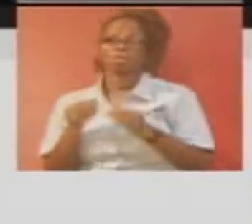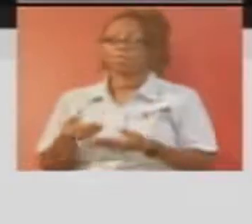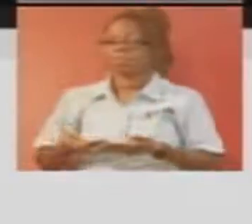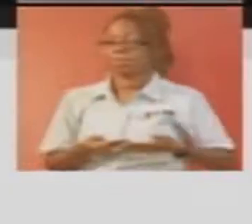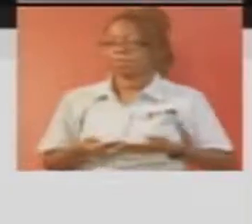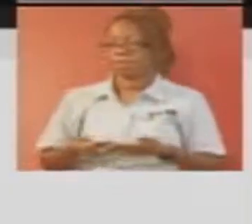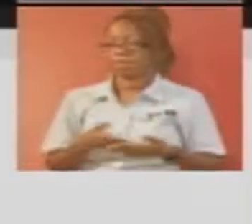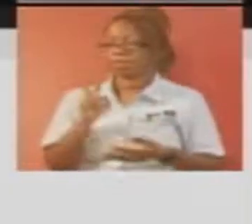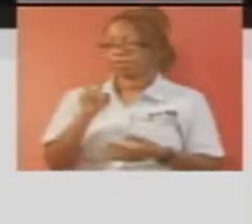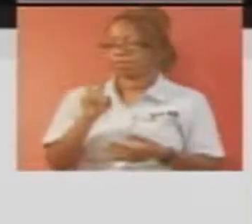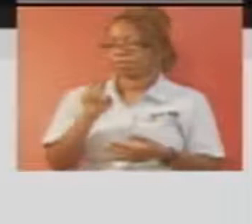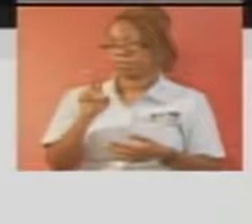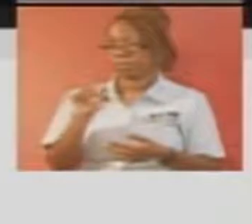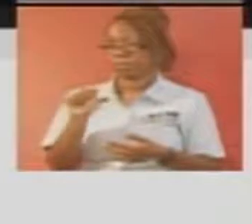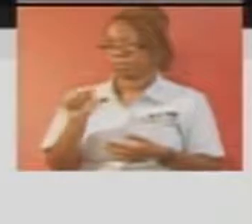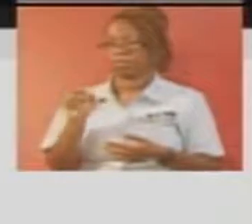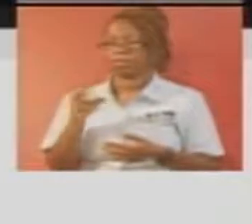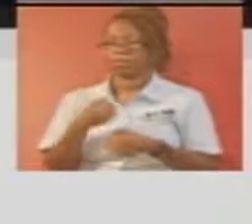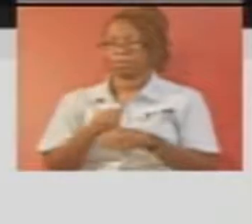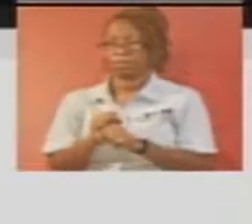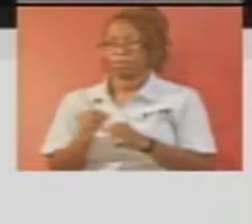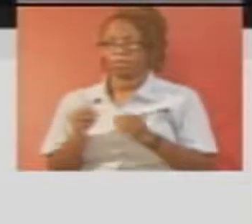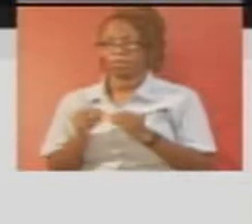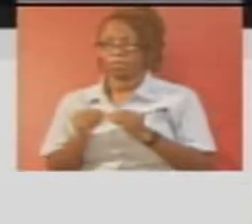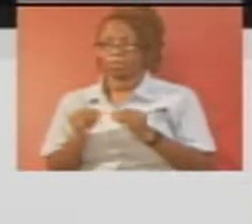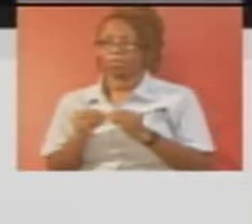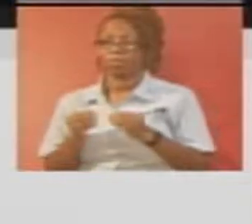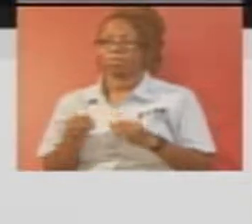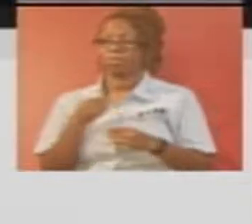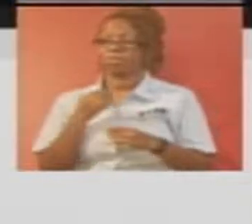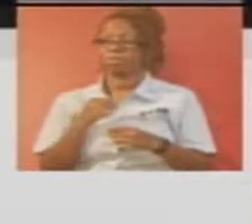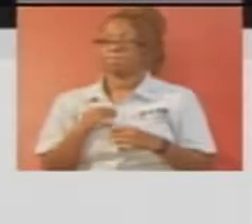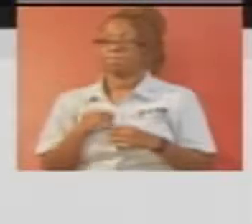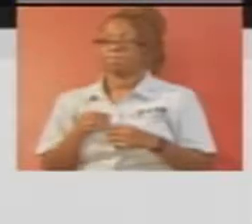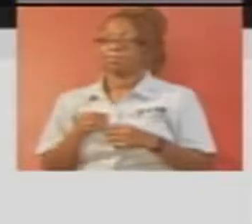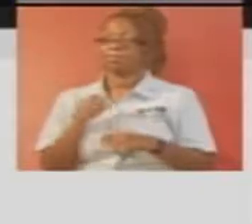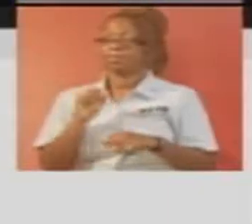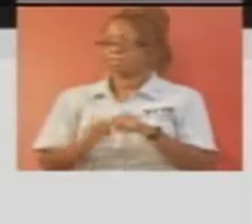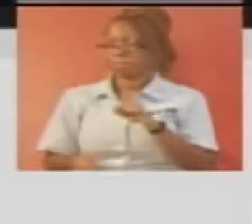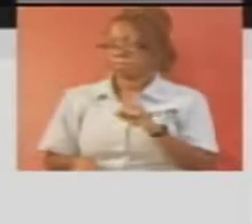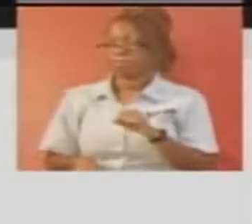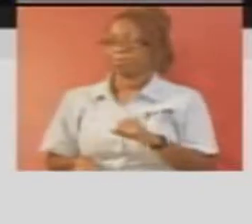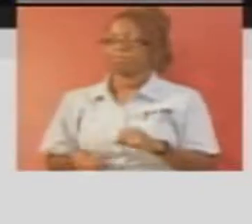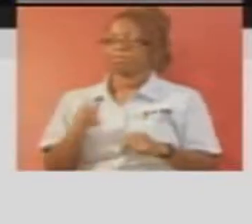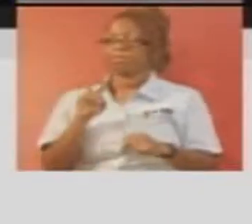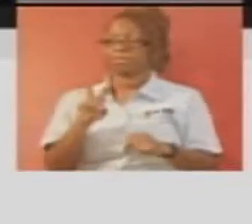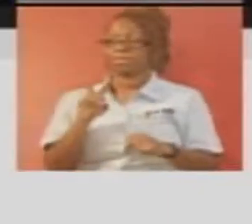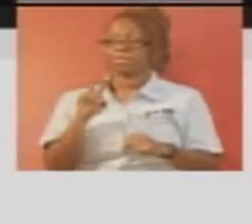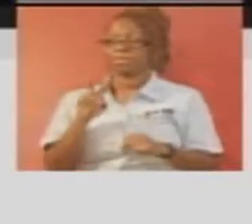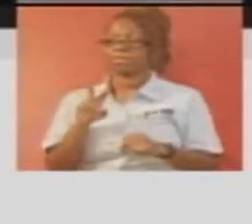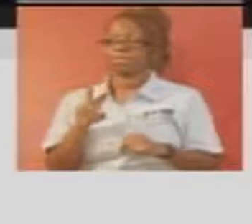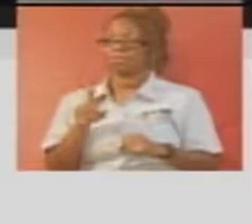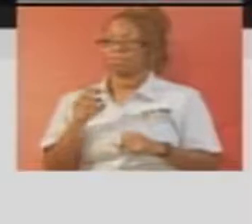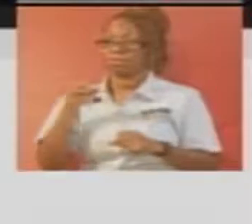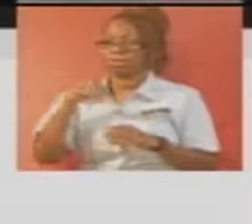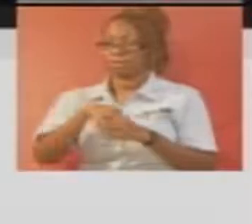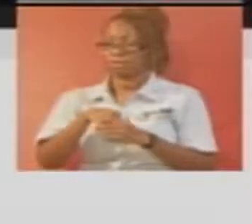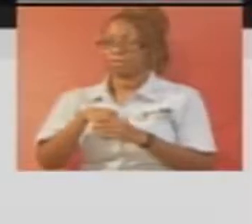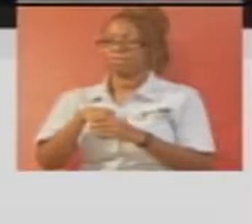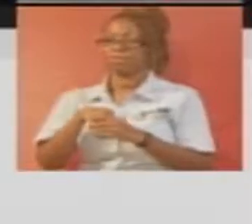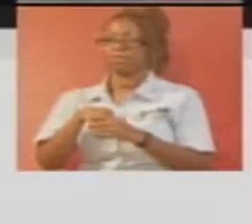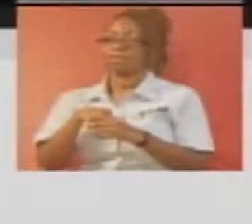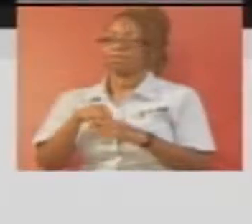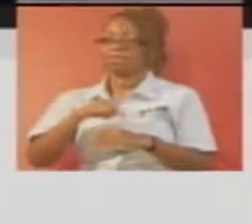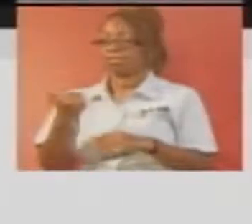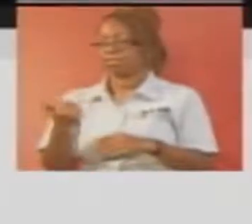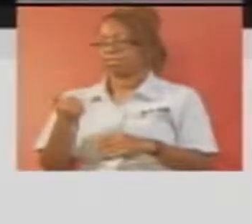genome, to deliver those instructions into a host cell where, with the help of the host cell's machinery, it can be used to make new